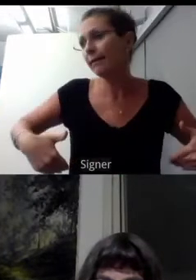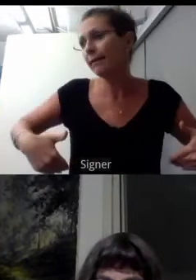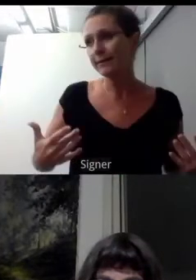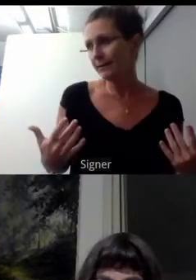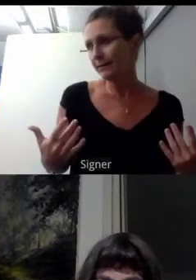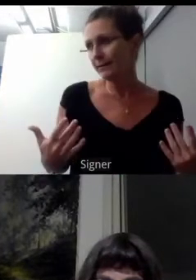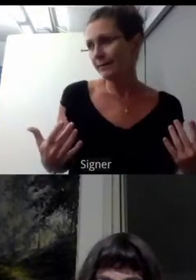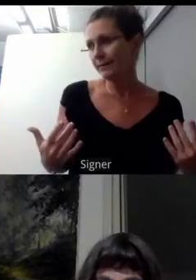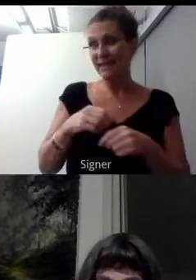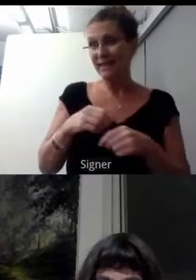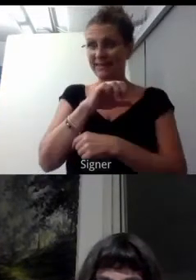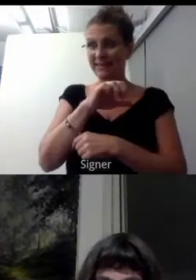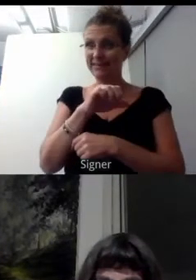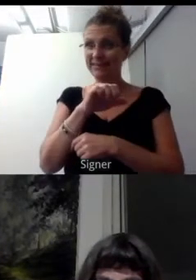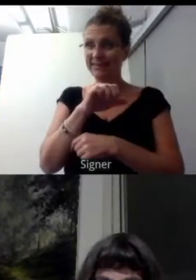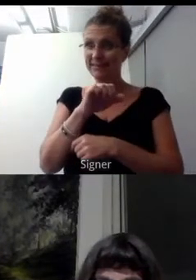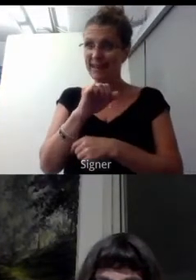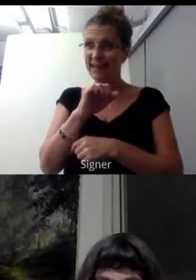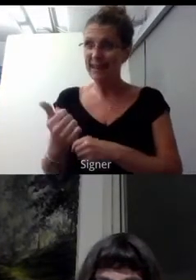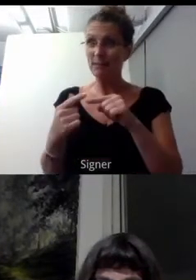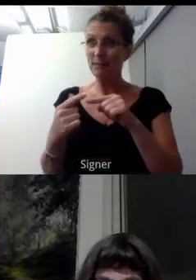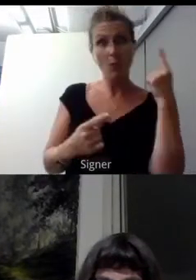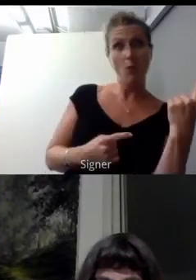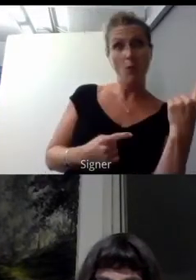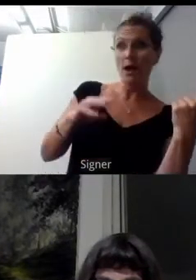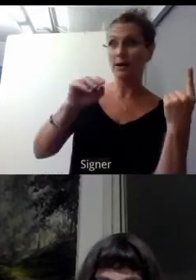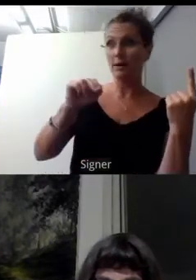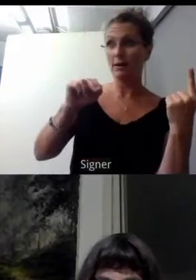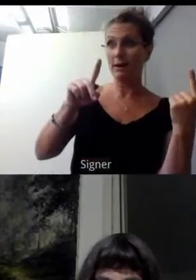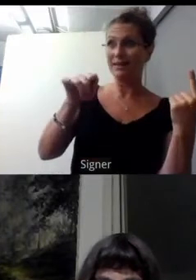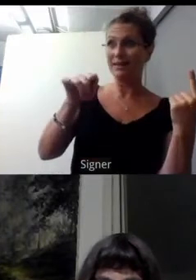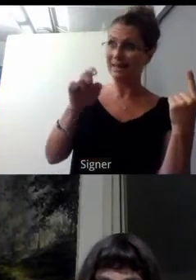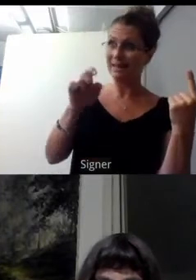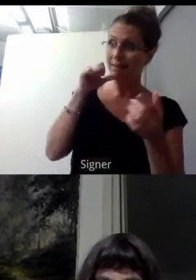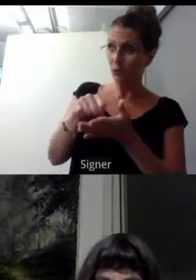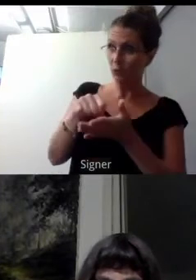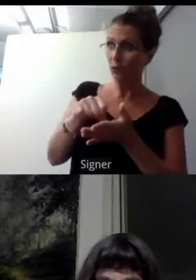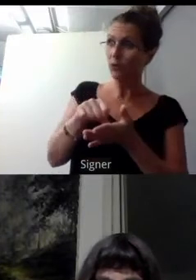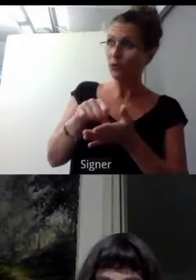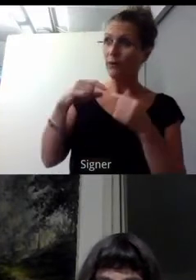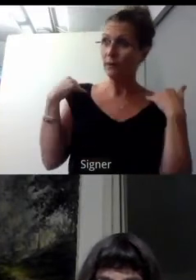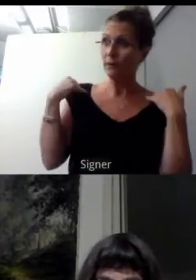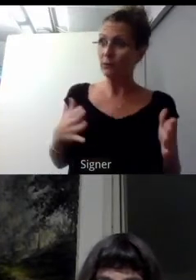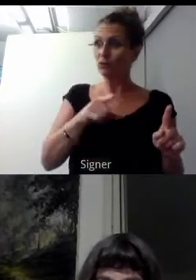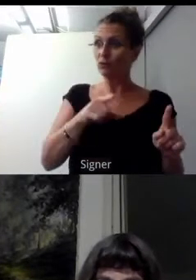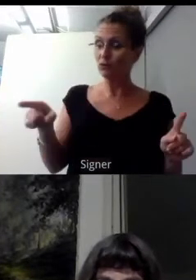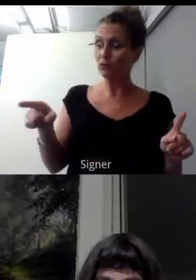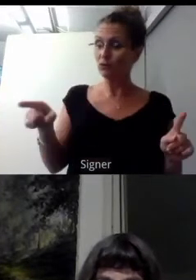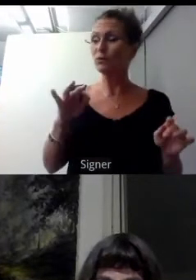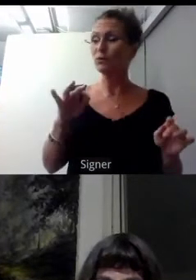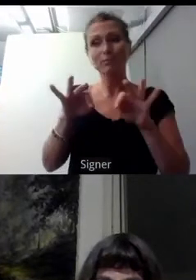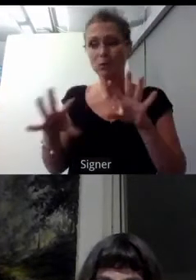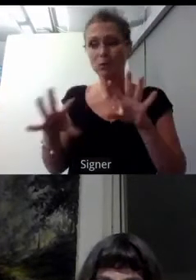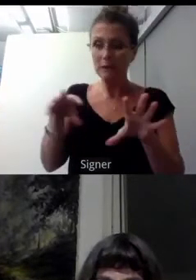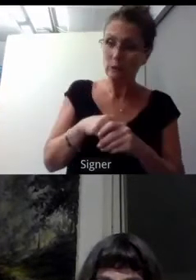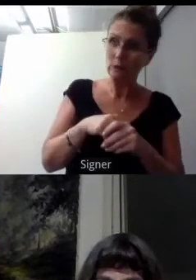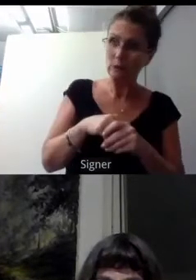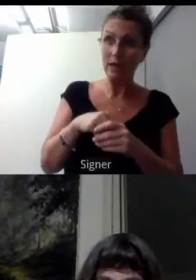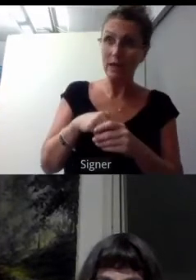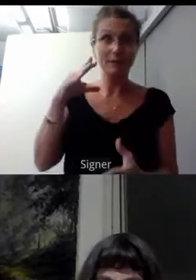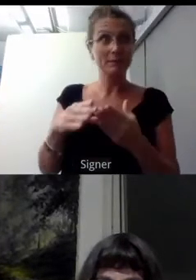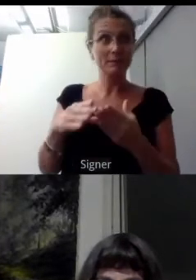think of something irregular. This is not something that may have been floated anywhere before this very gathering today, but building into